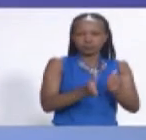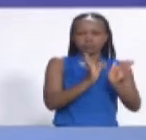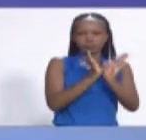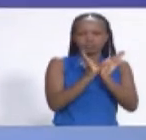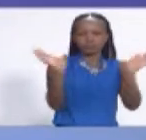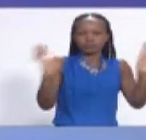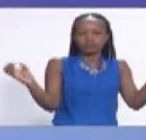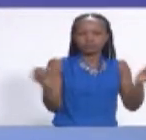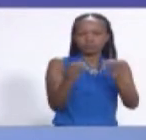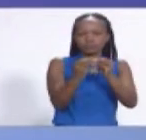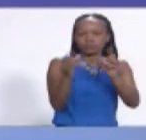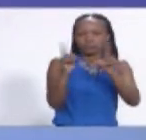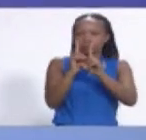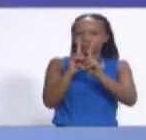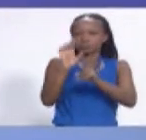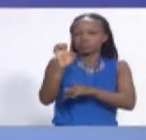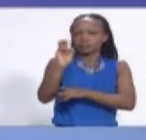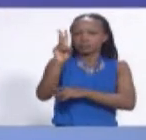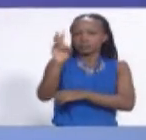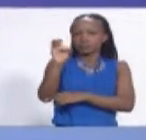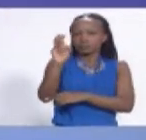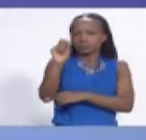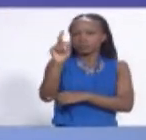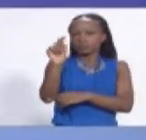public gatherings and events, including